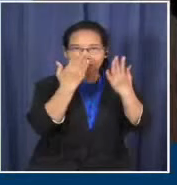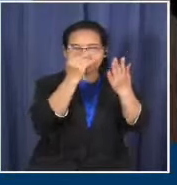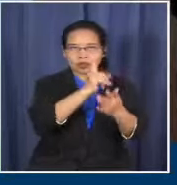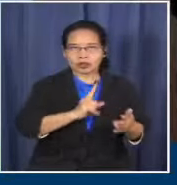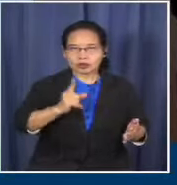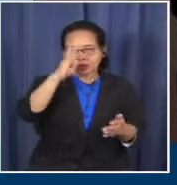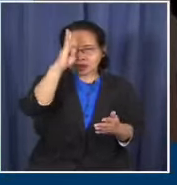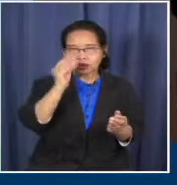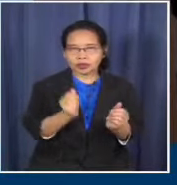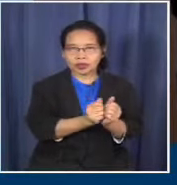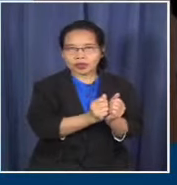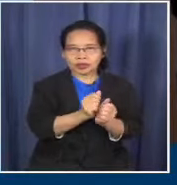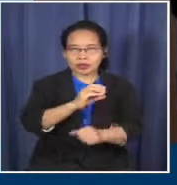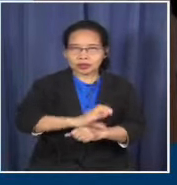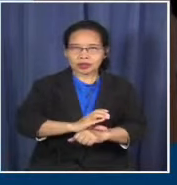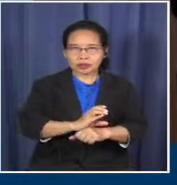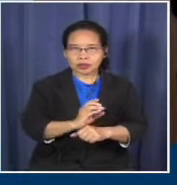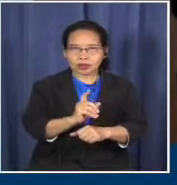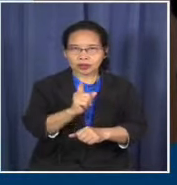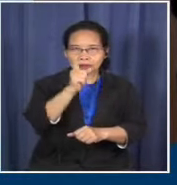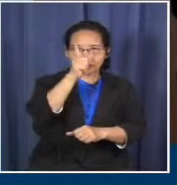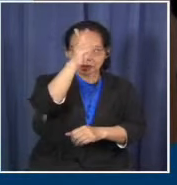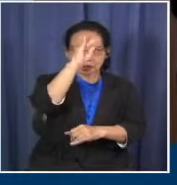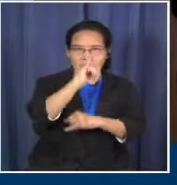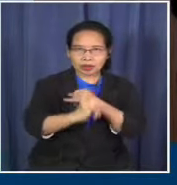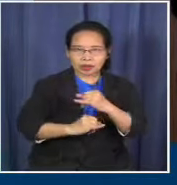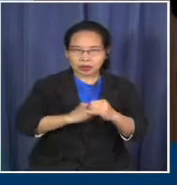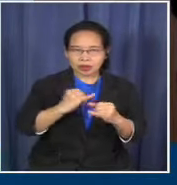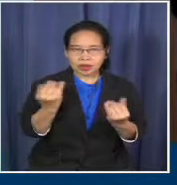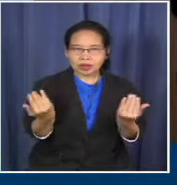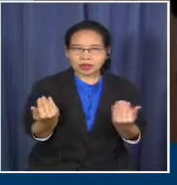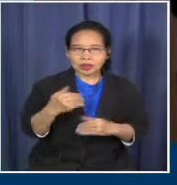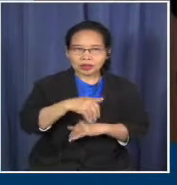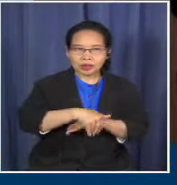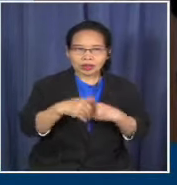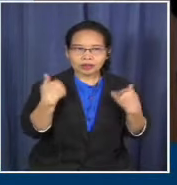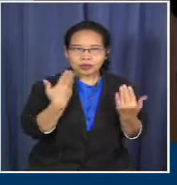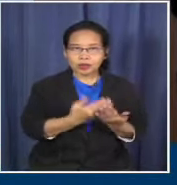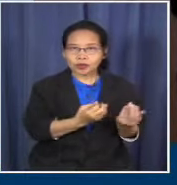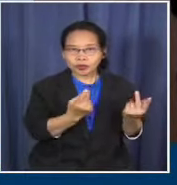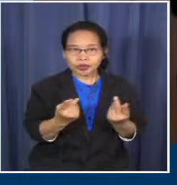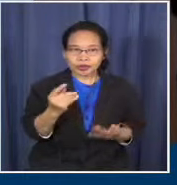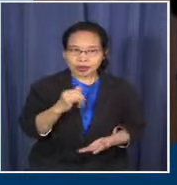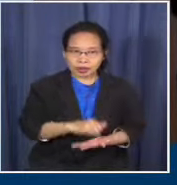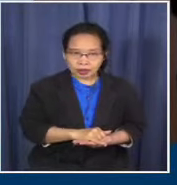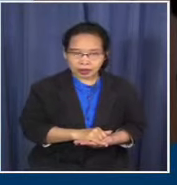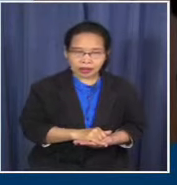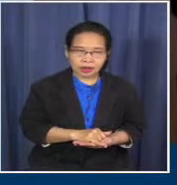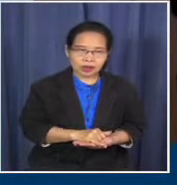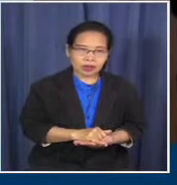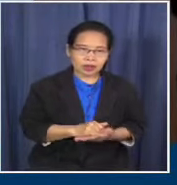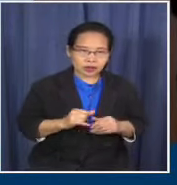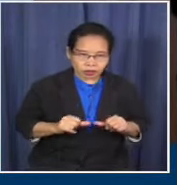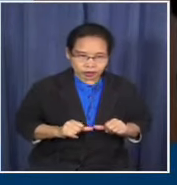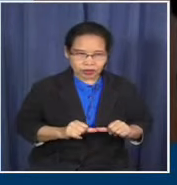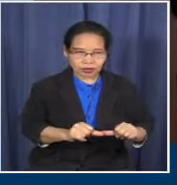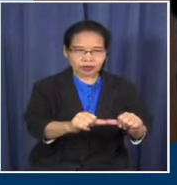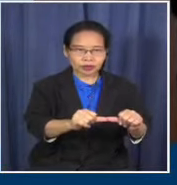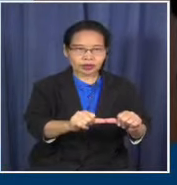We are once again thanking the Lord together with our brethren from the Church of God International. This